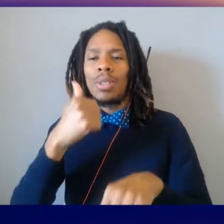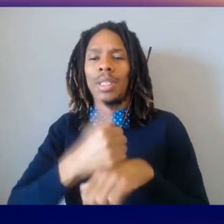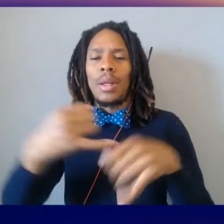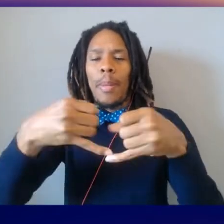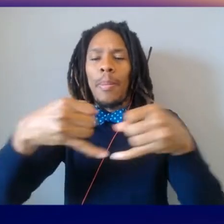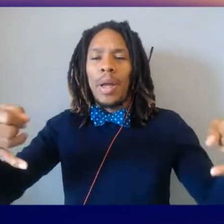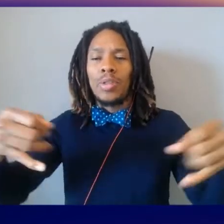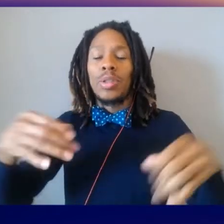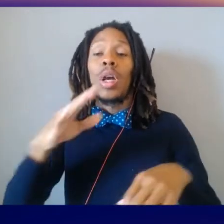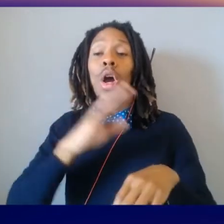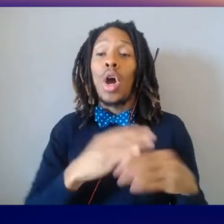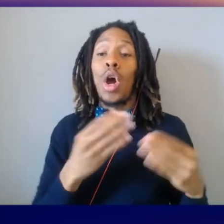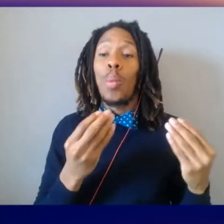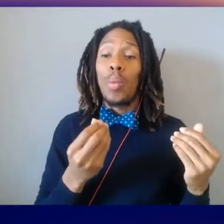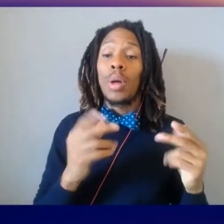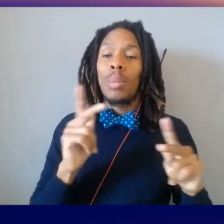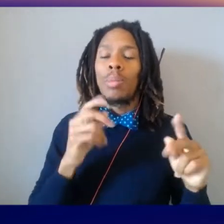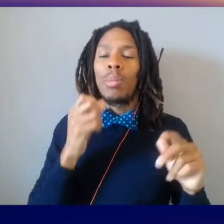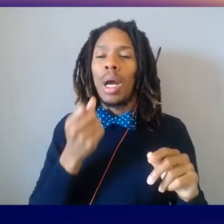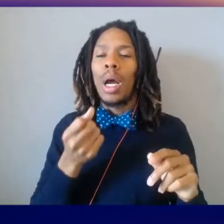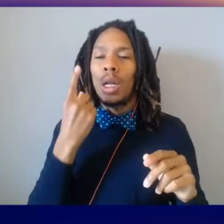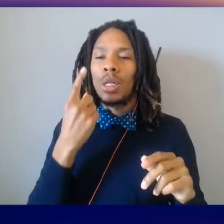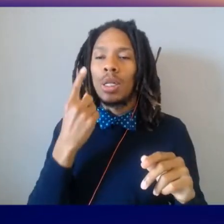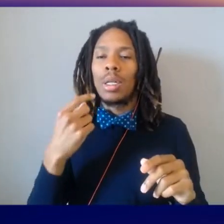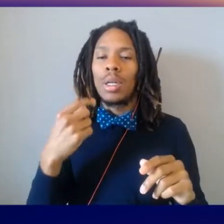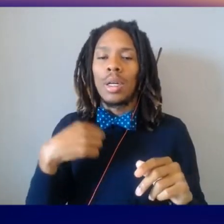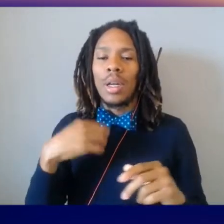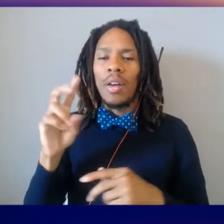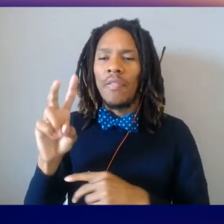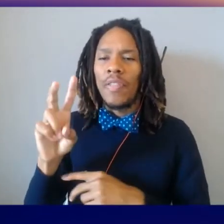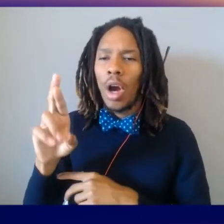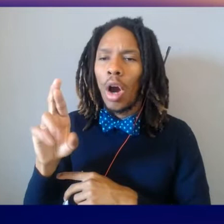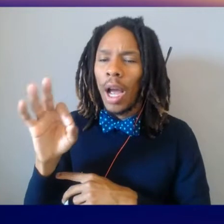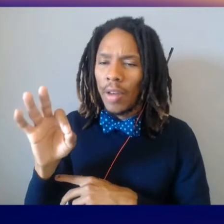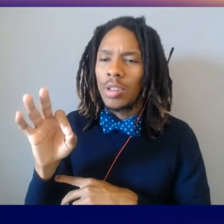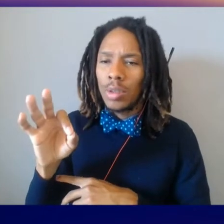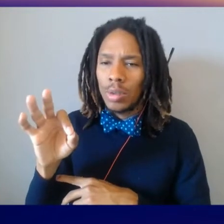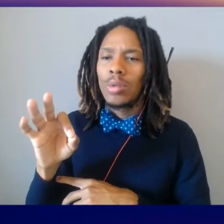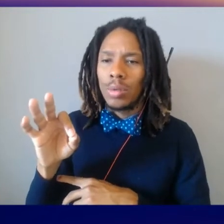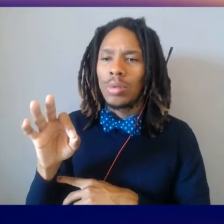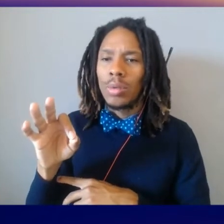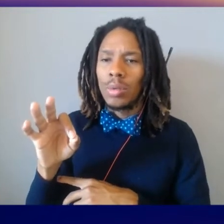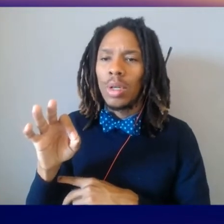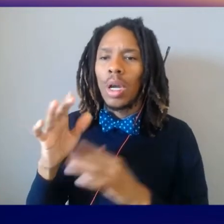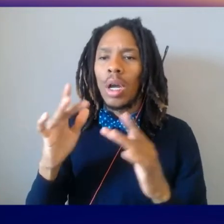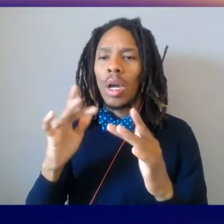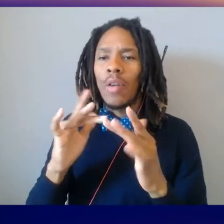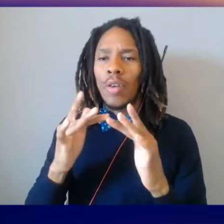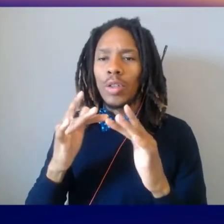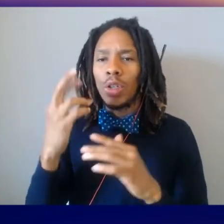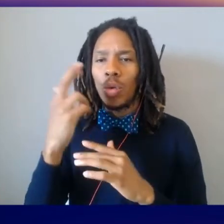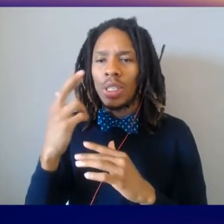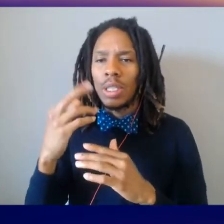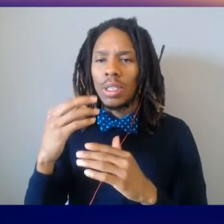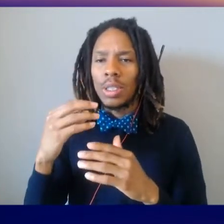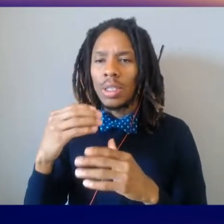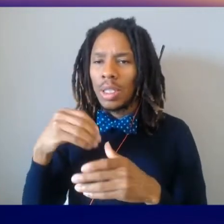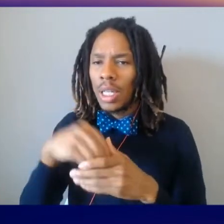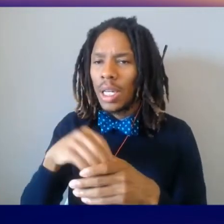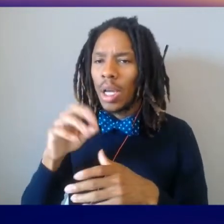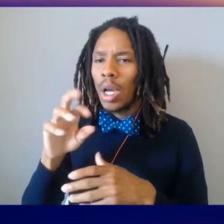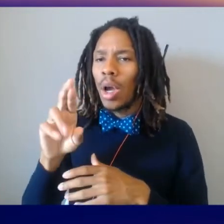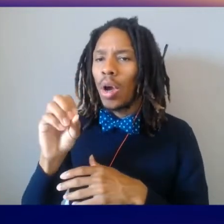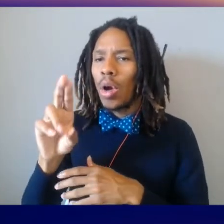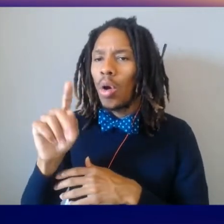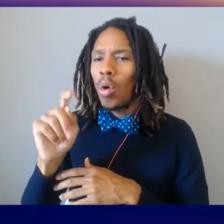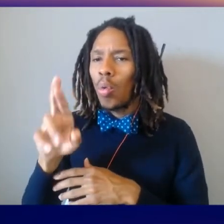on-premises, people understand this as VRFs, which is within a virtualization within your routers. Or if